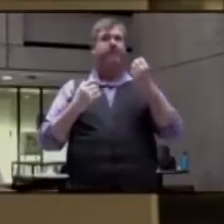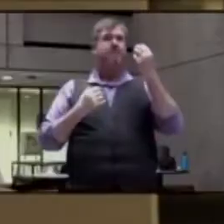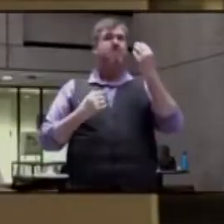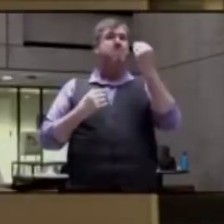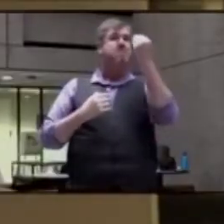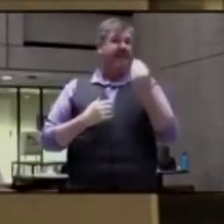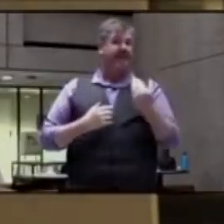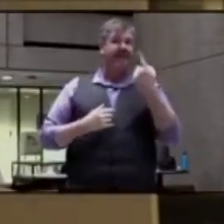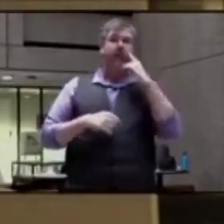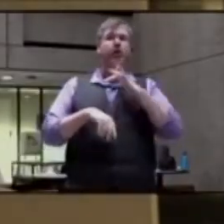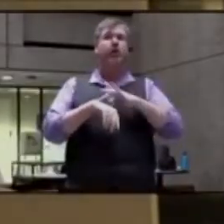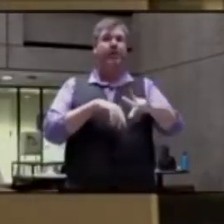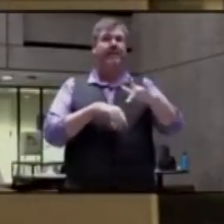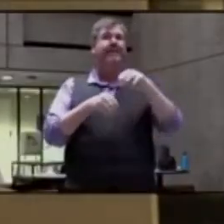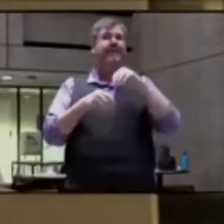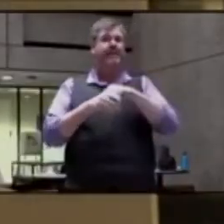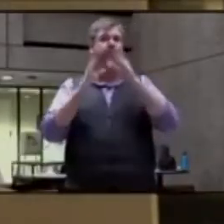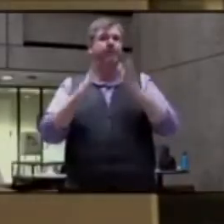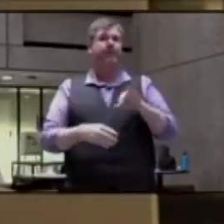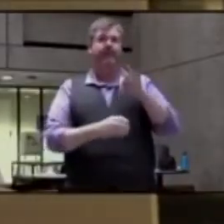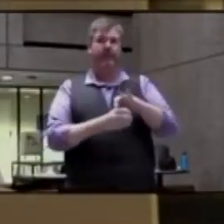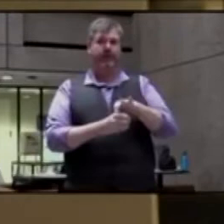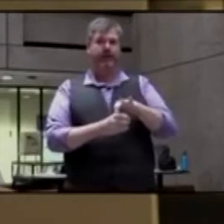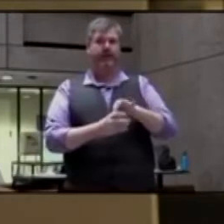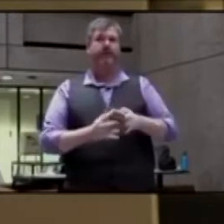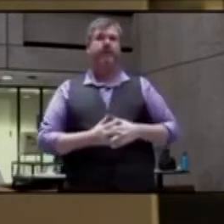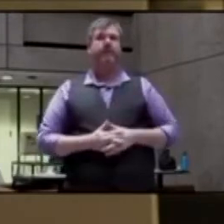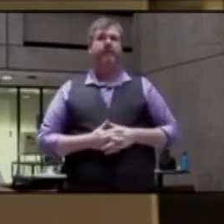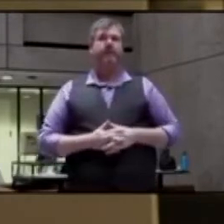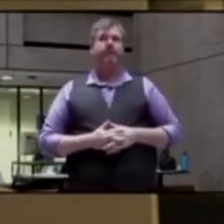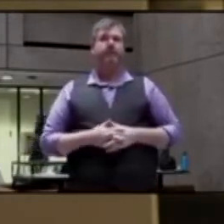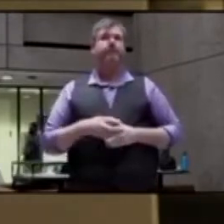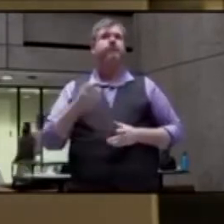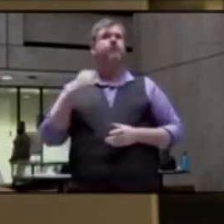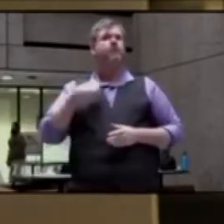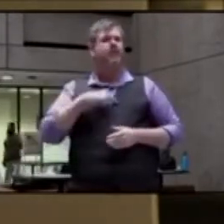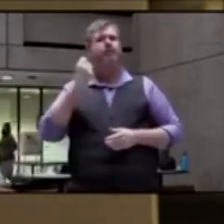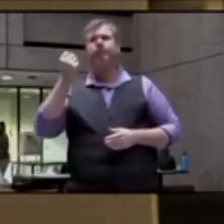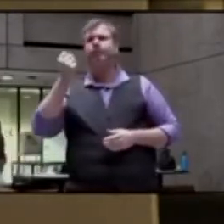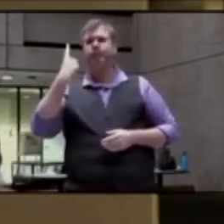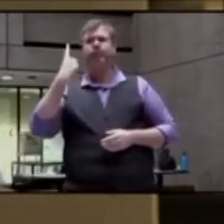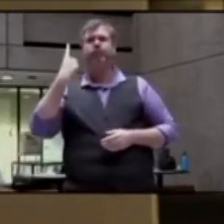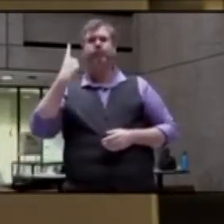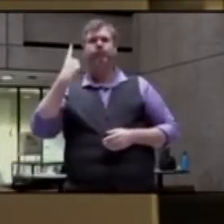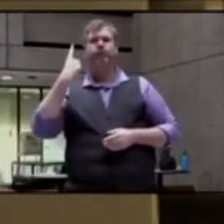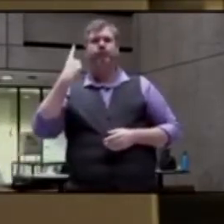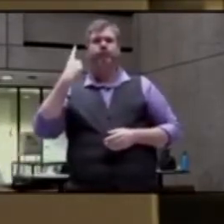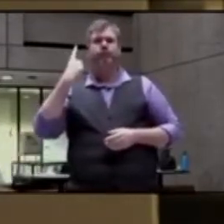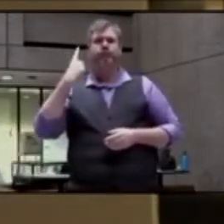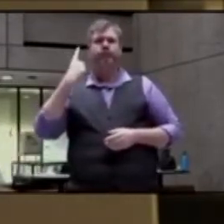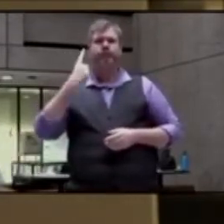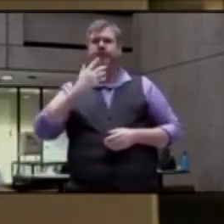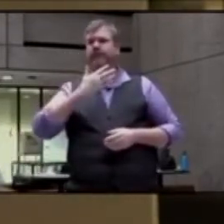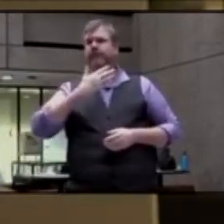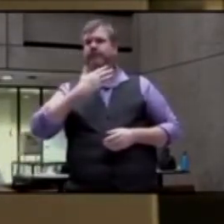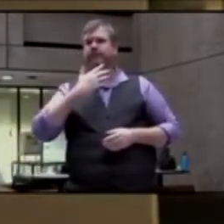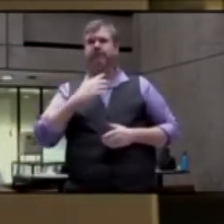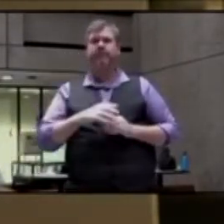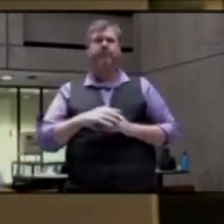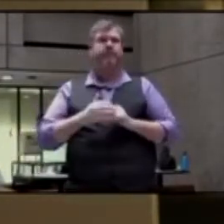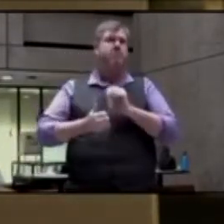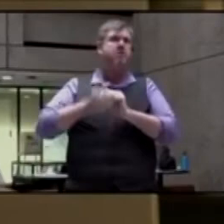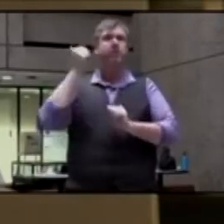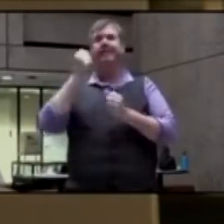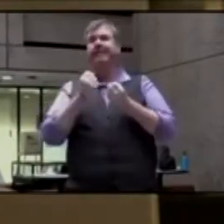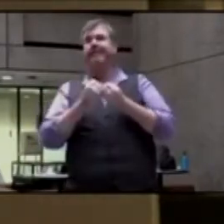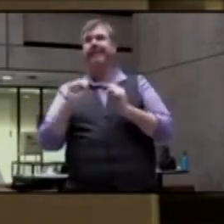in-person voting. And we do understand, I do want to say the best way, the safest way to cast your ballot is